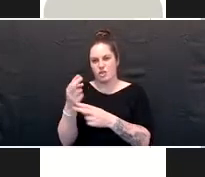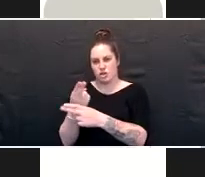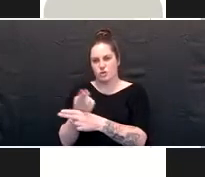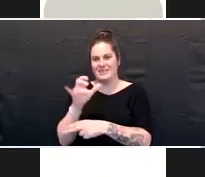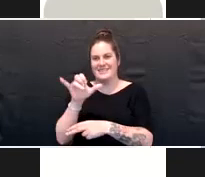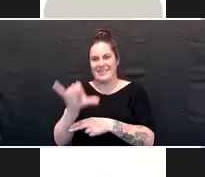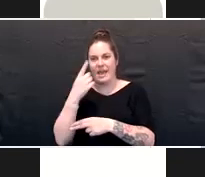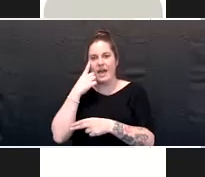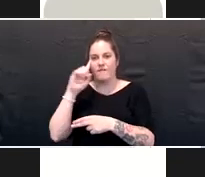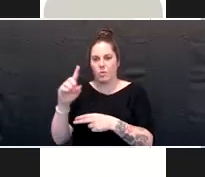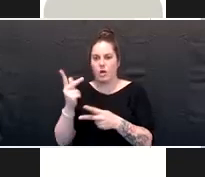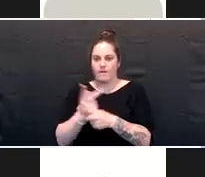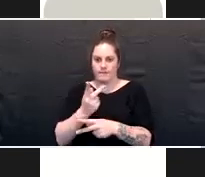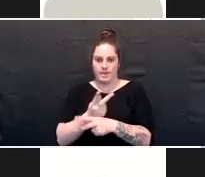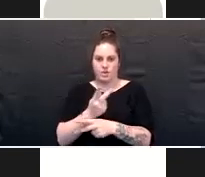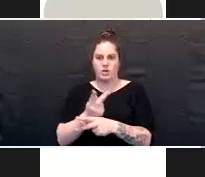Okay.